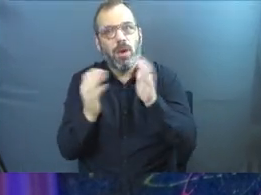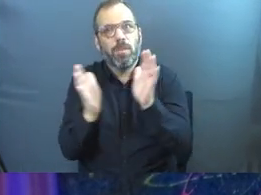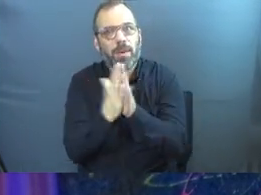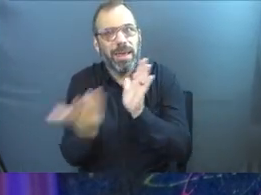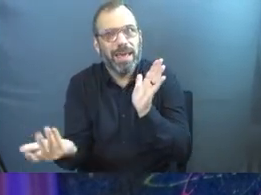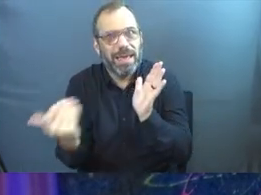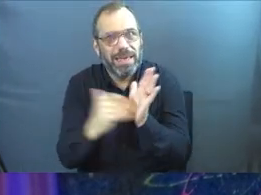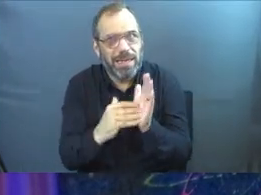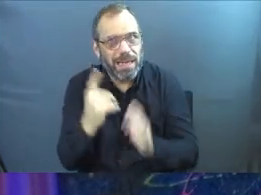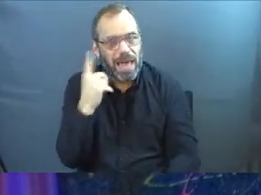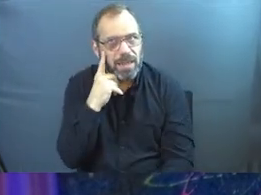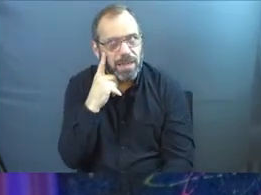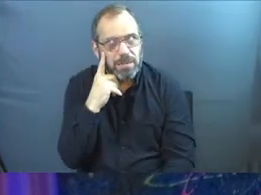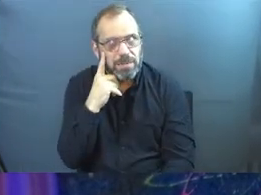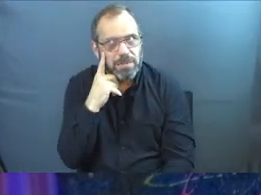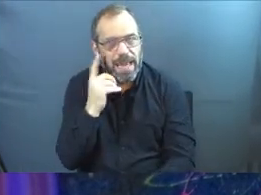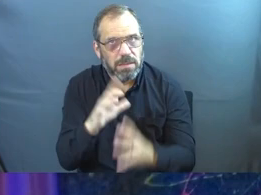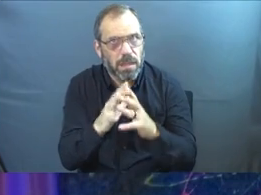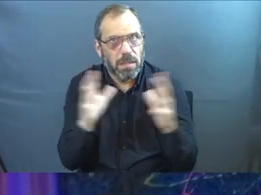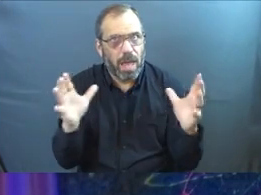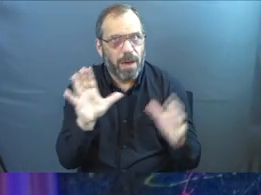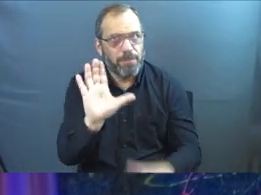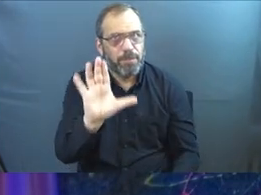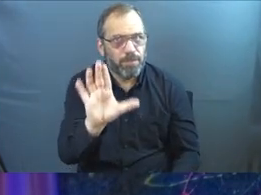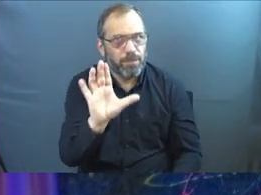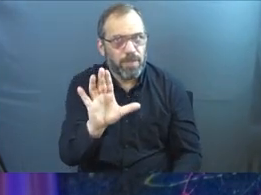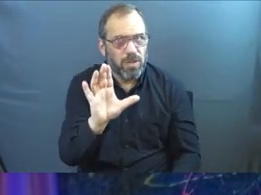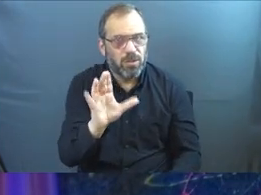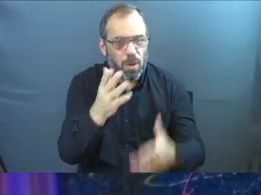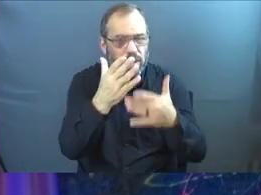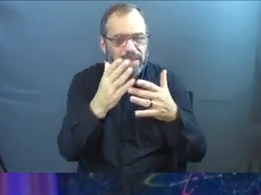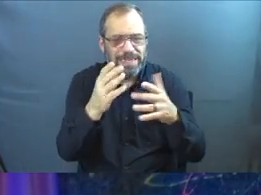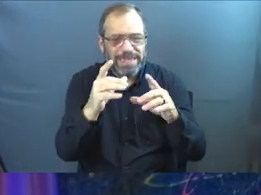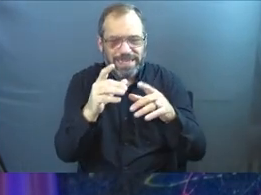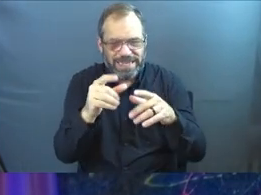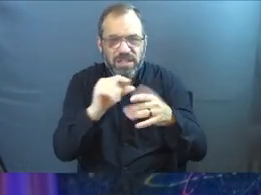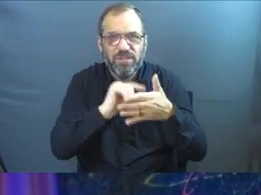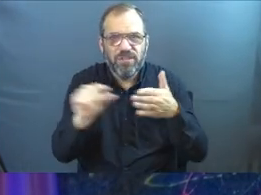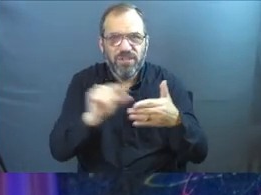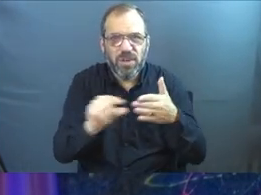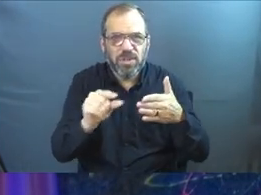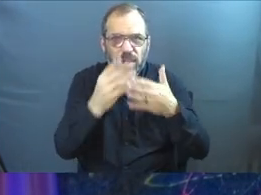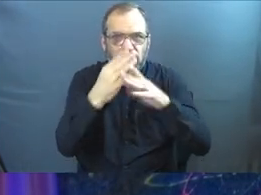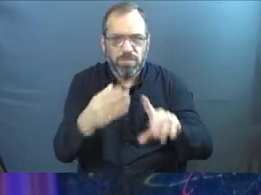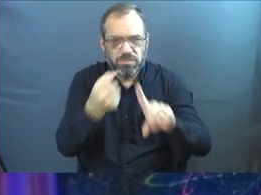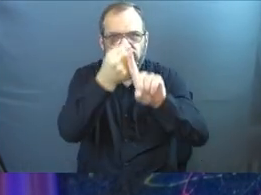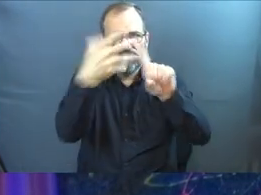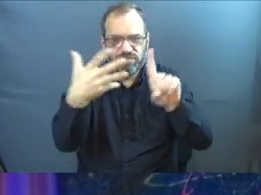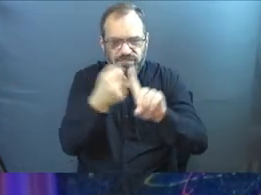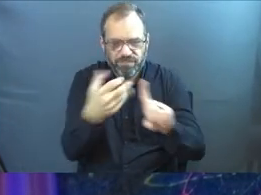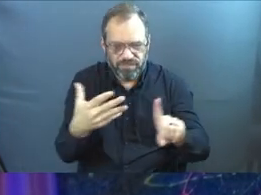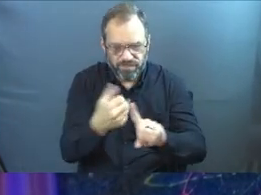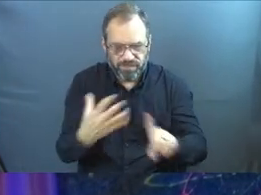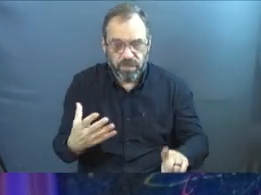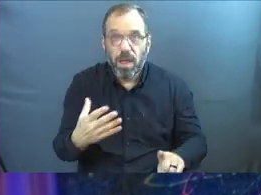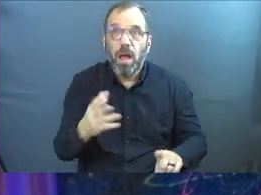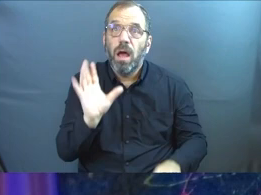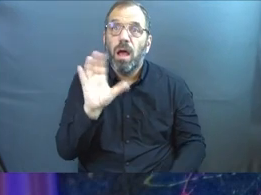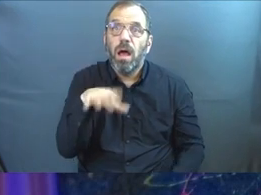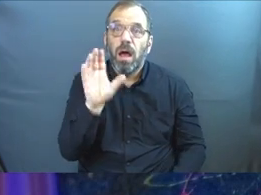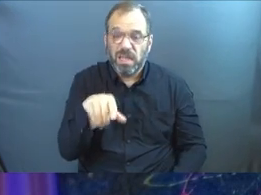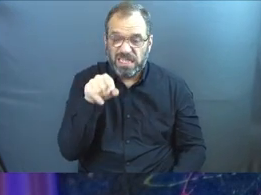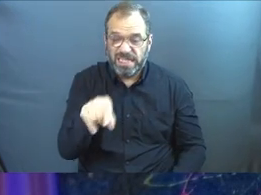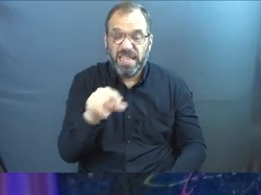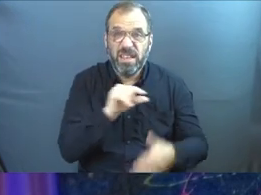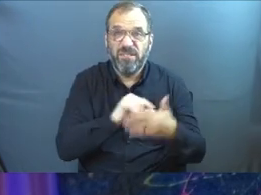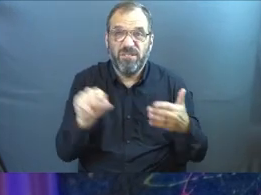again. I think it's massive for us. So let me break down this verse for you, one phrase at a time, because the elements